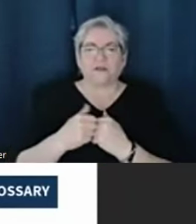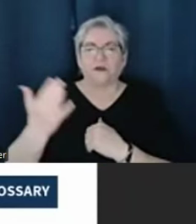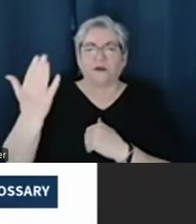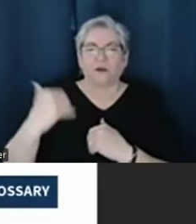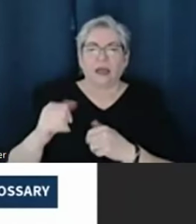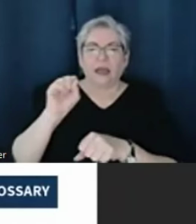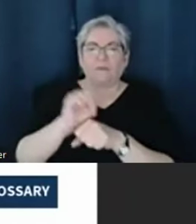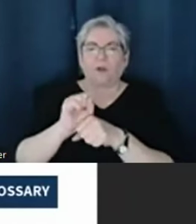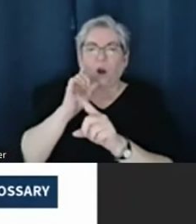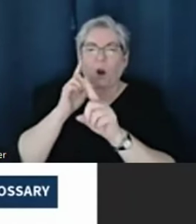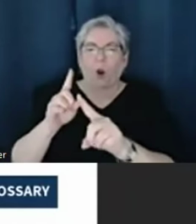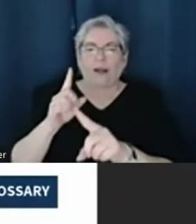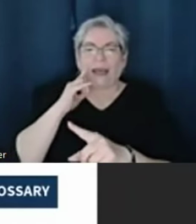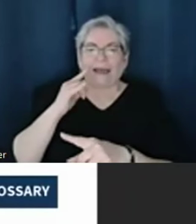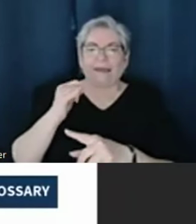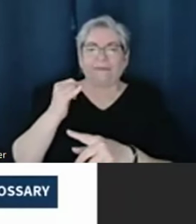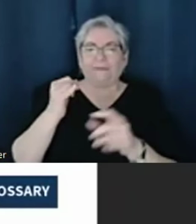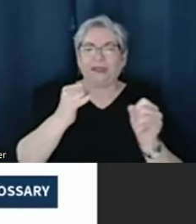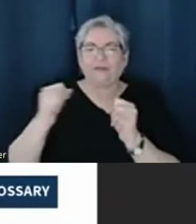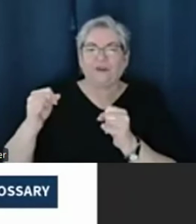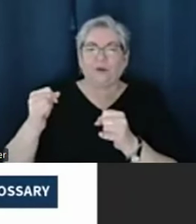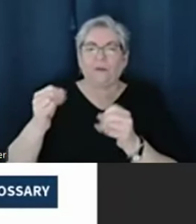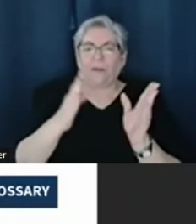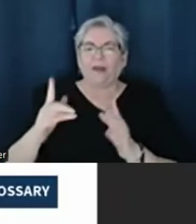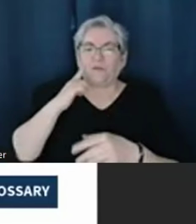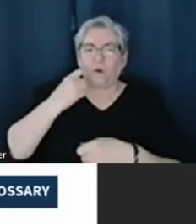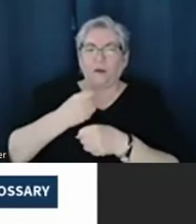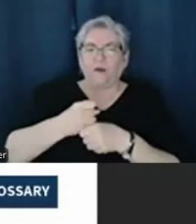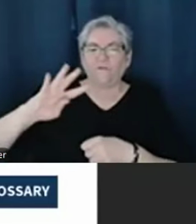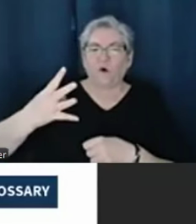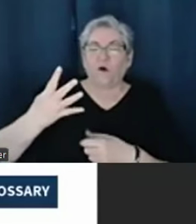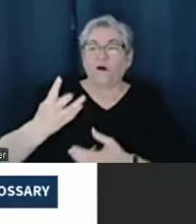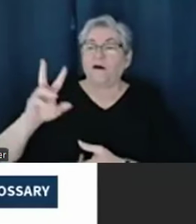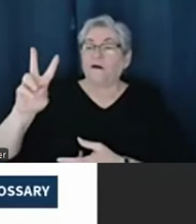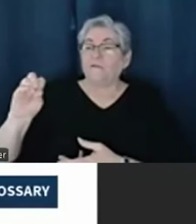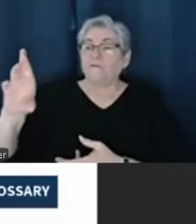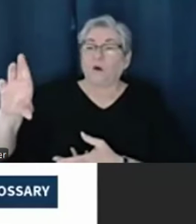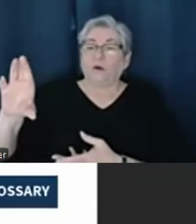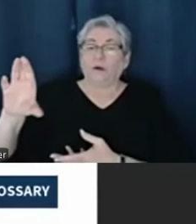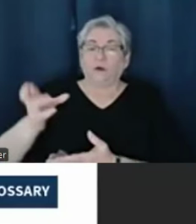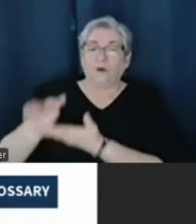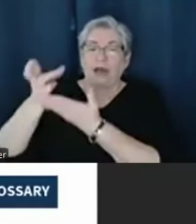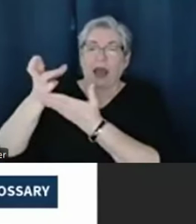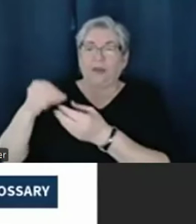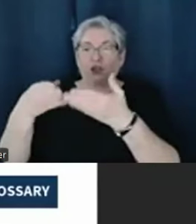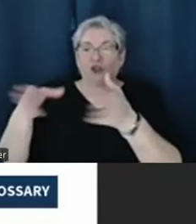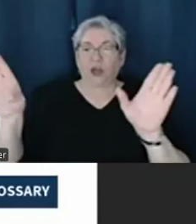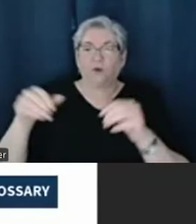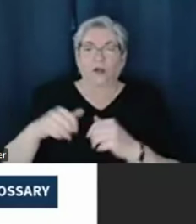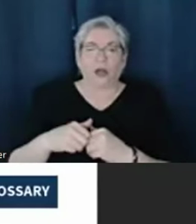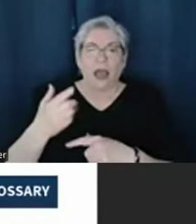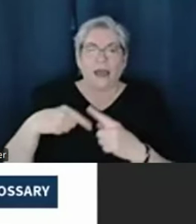and the Individual Plan for Employment. Fourth is Vocational Rehabilitation Services in general. And fifth is